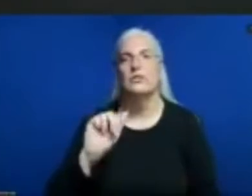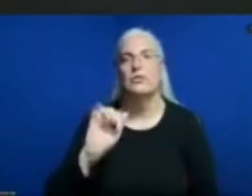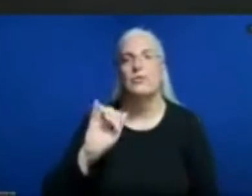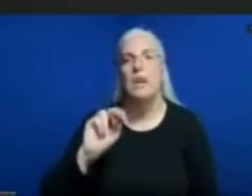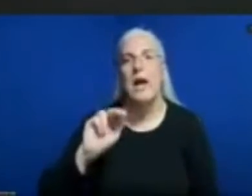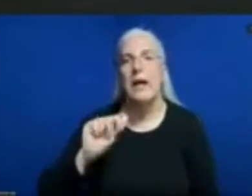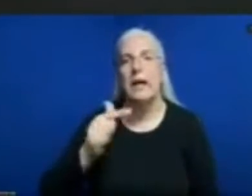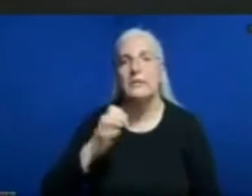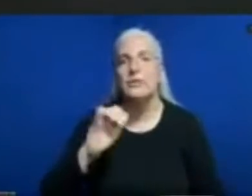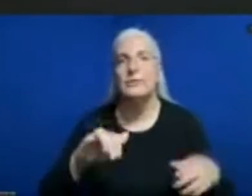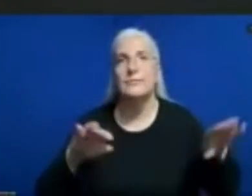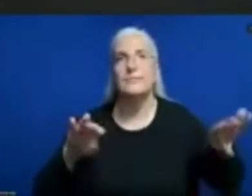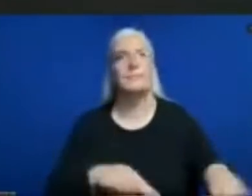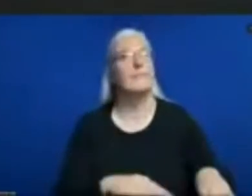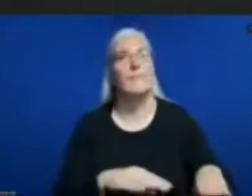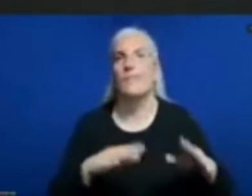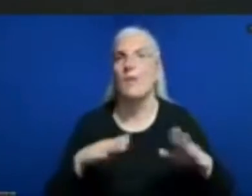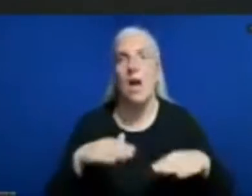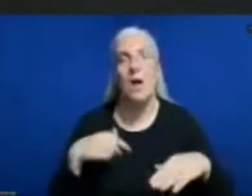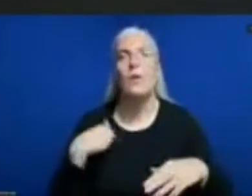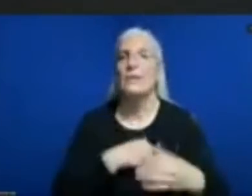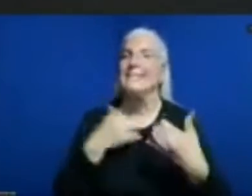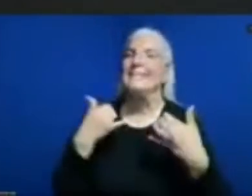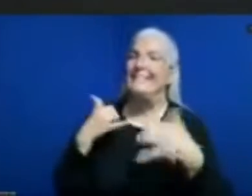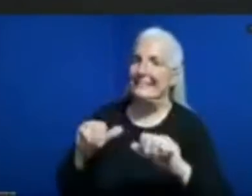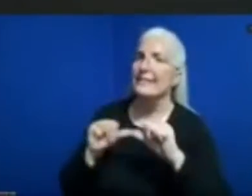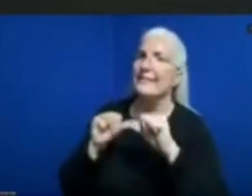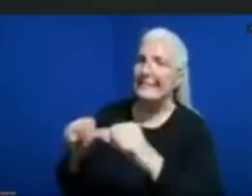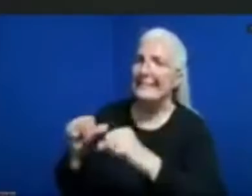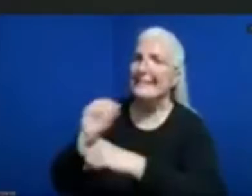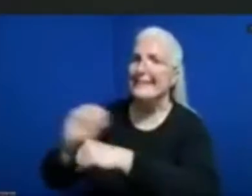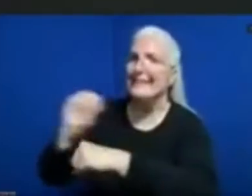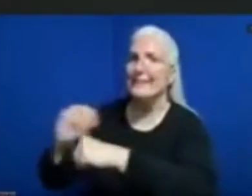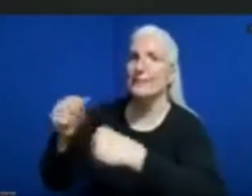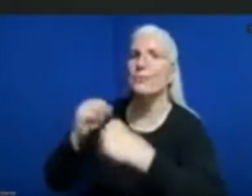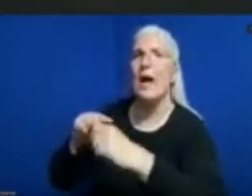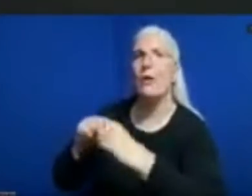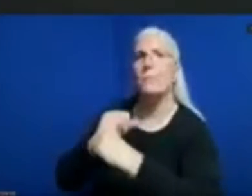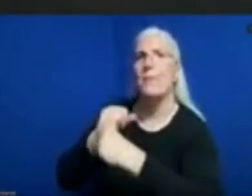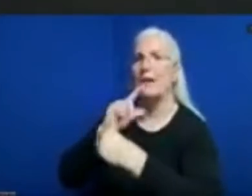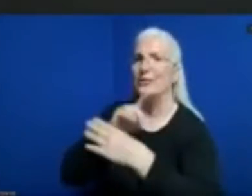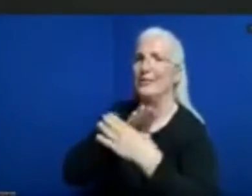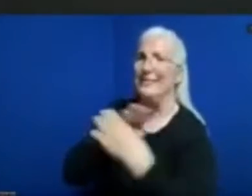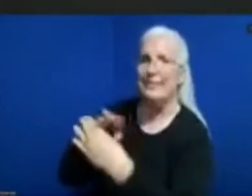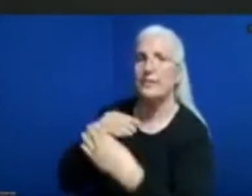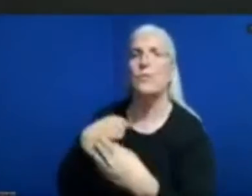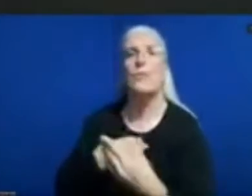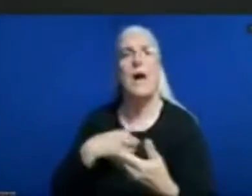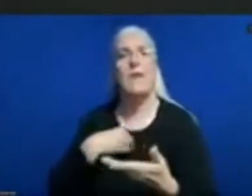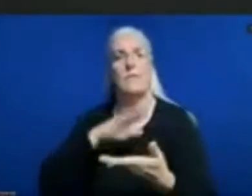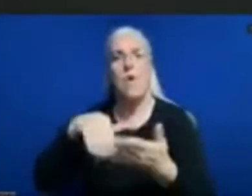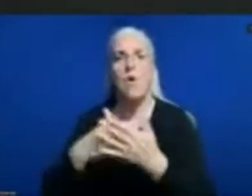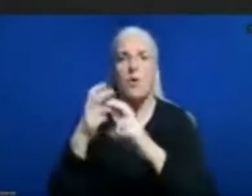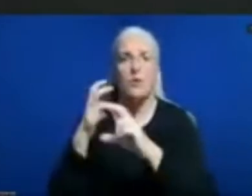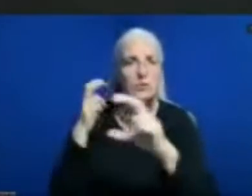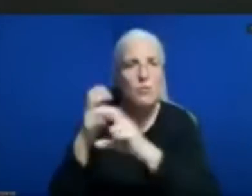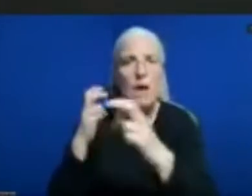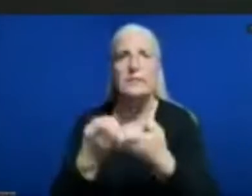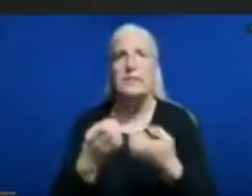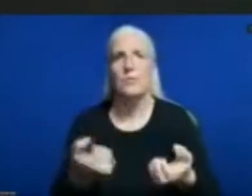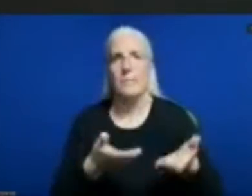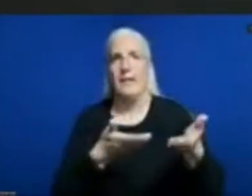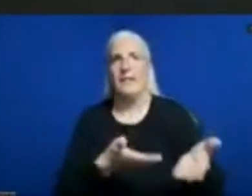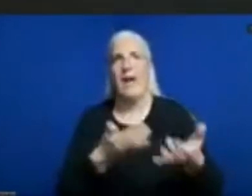helicopters. The fire has not entered the Mill Creek drainage and currently is burning to the east, away from the Mill Creek